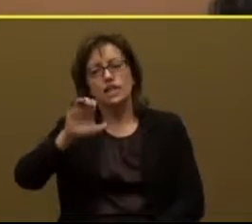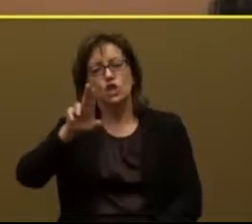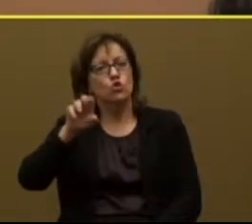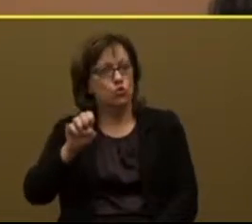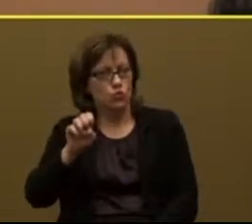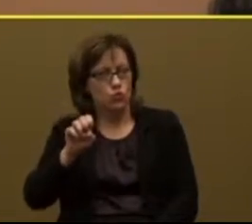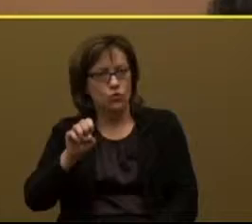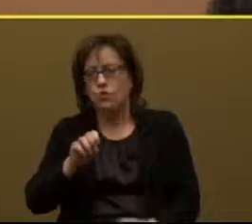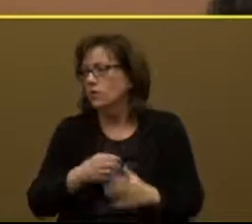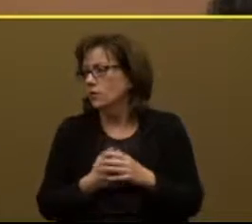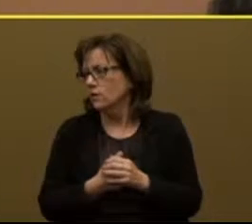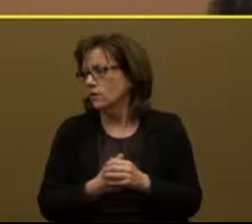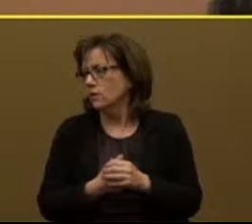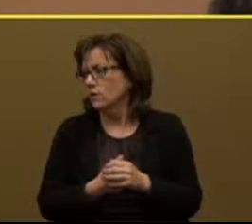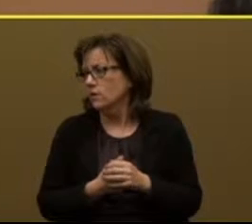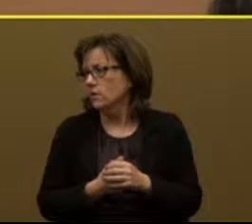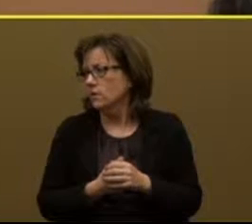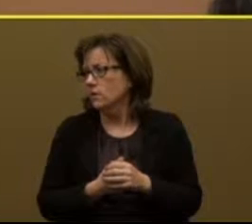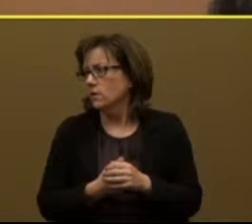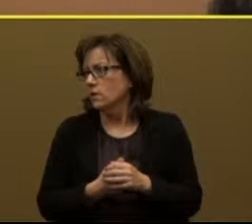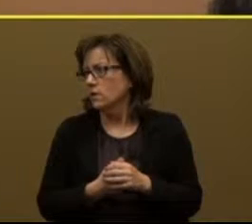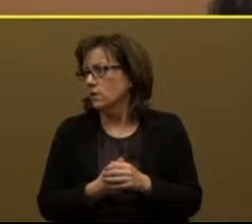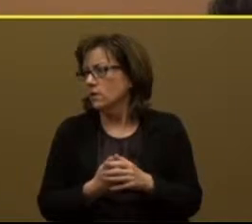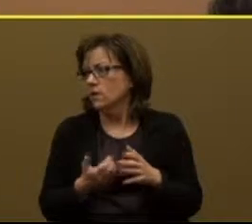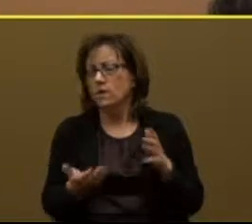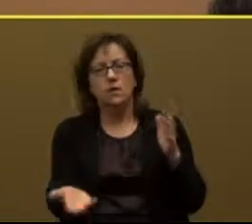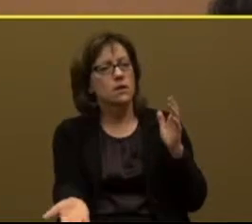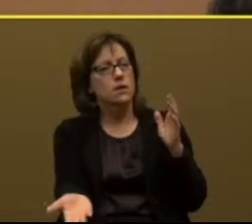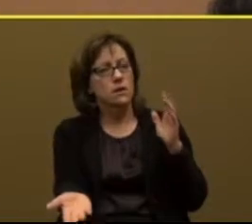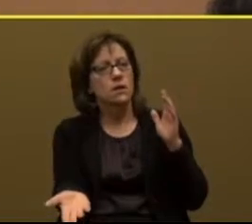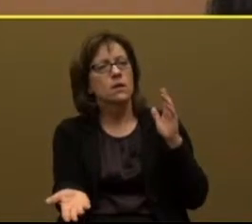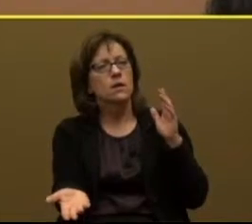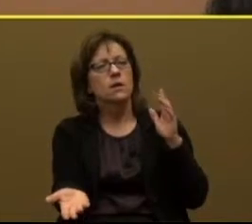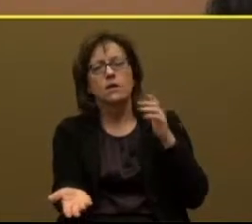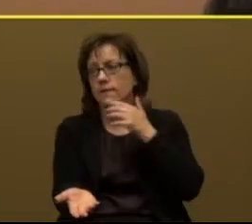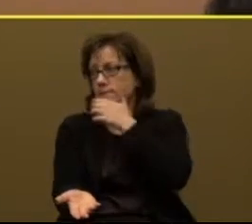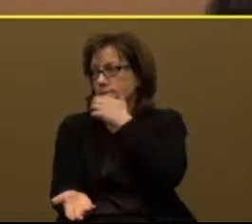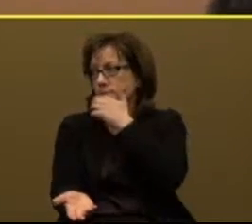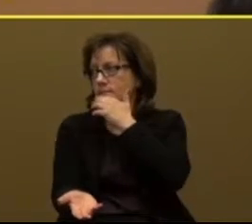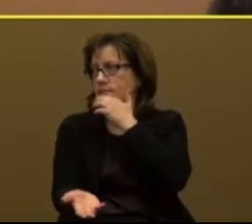is getting better at this, I would fade my open hand cue,